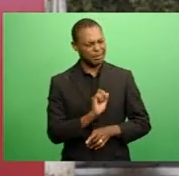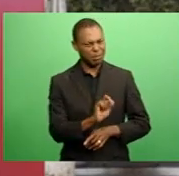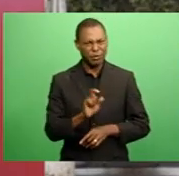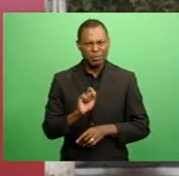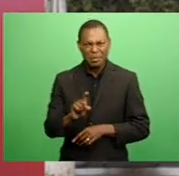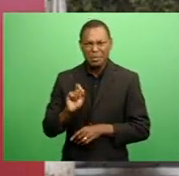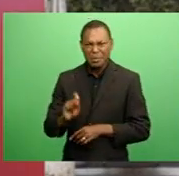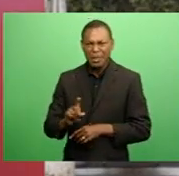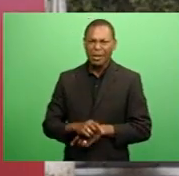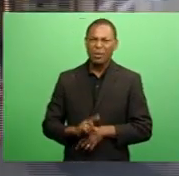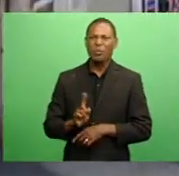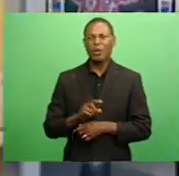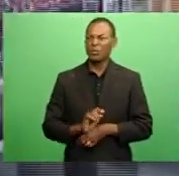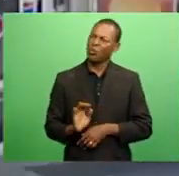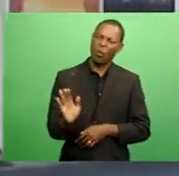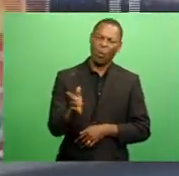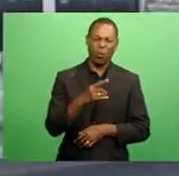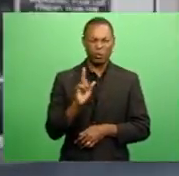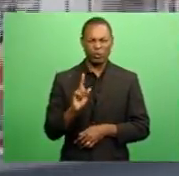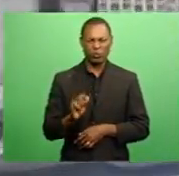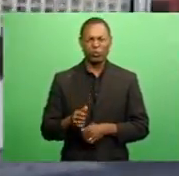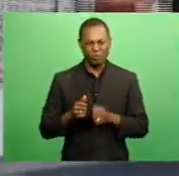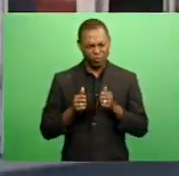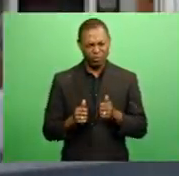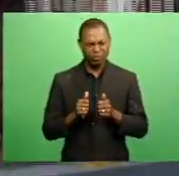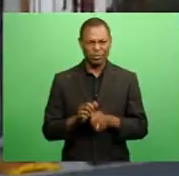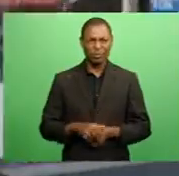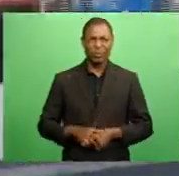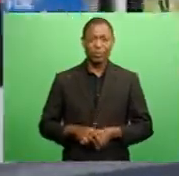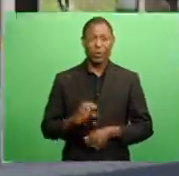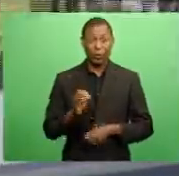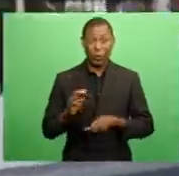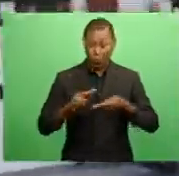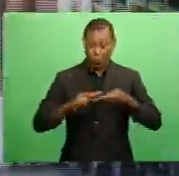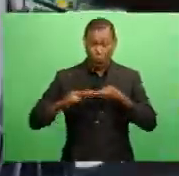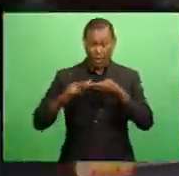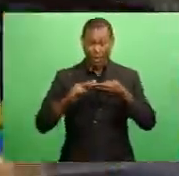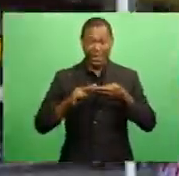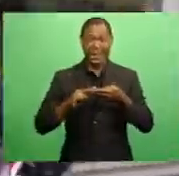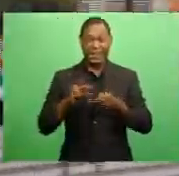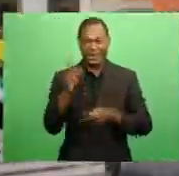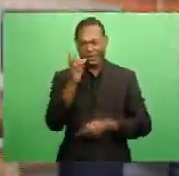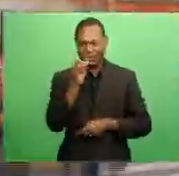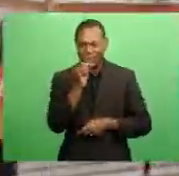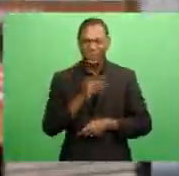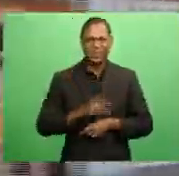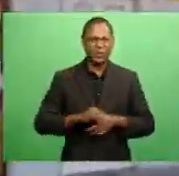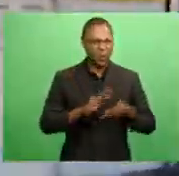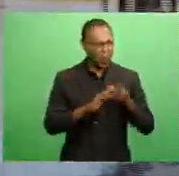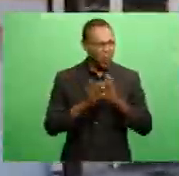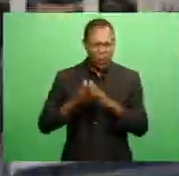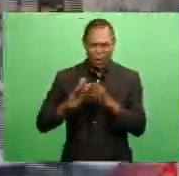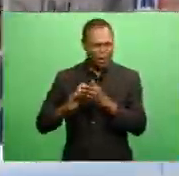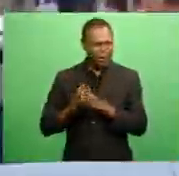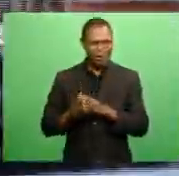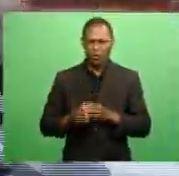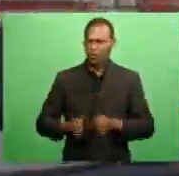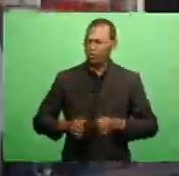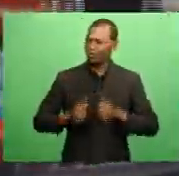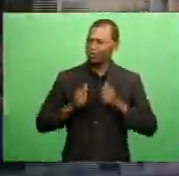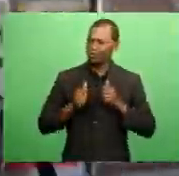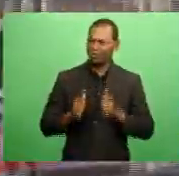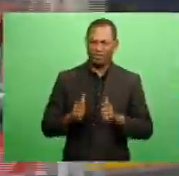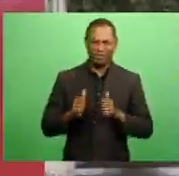back to say, yeah, they're all doing well. Ashraf adds unity amongst the Fijian community is important. And the unity amongst the